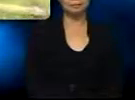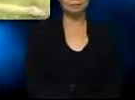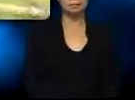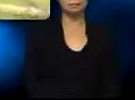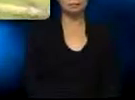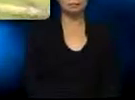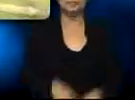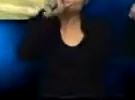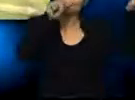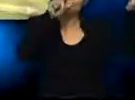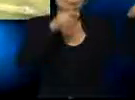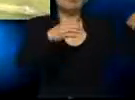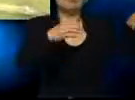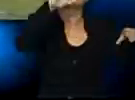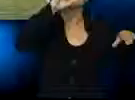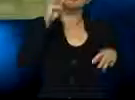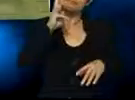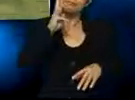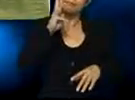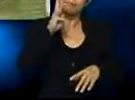The bird is drinking water.